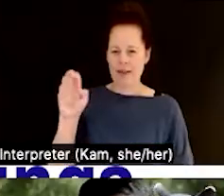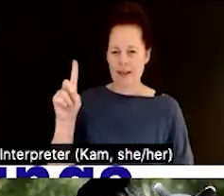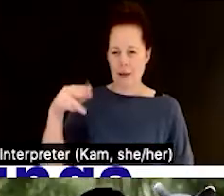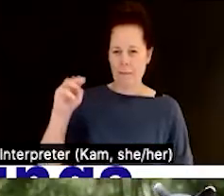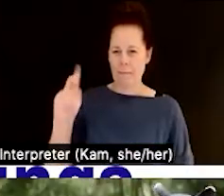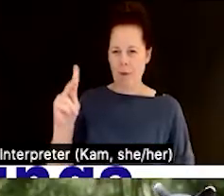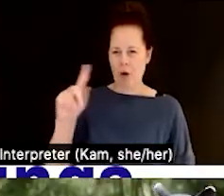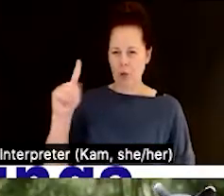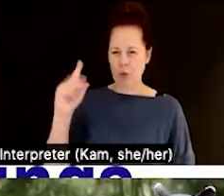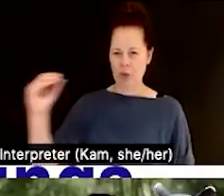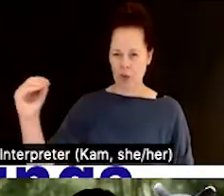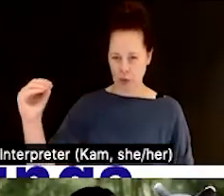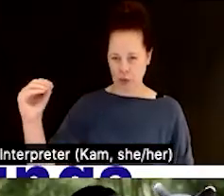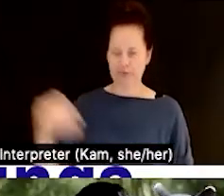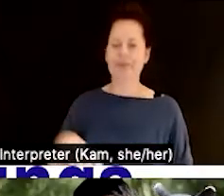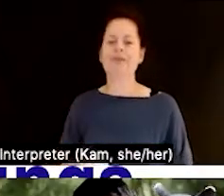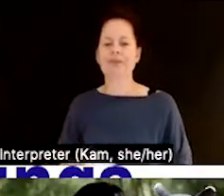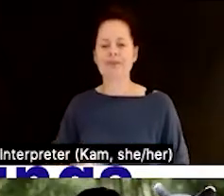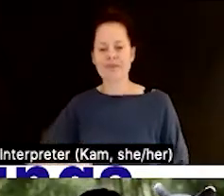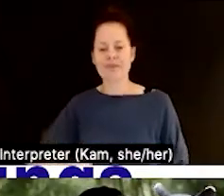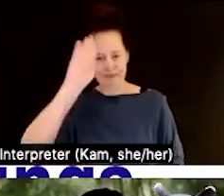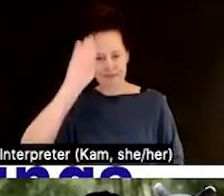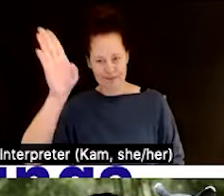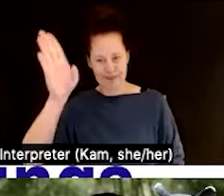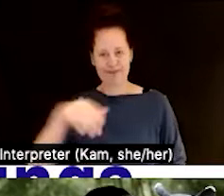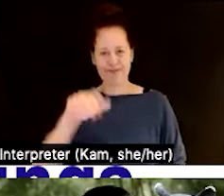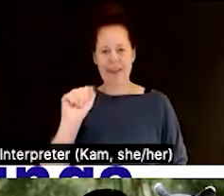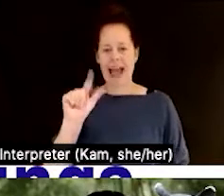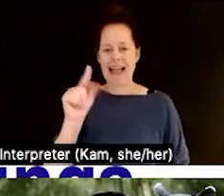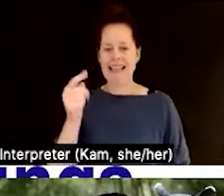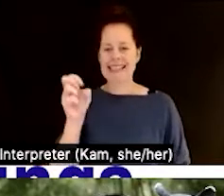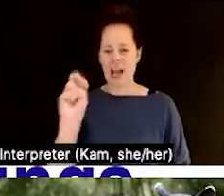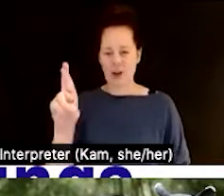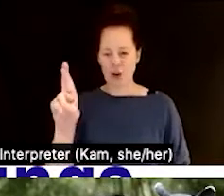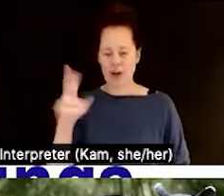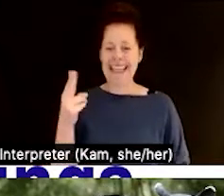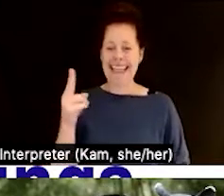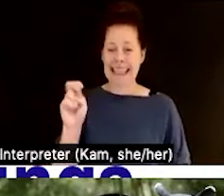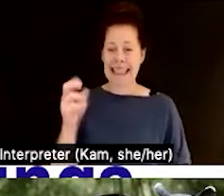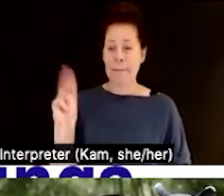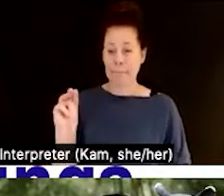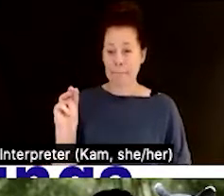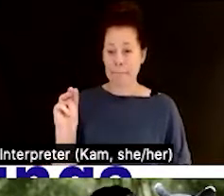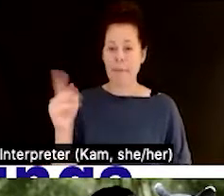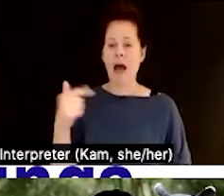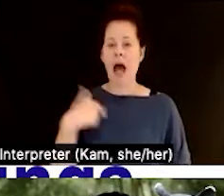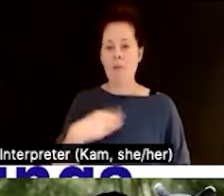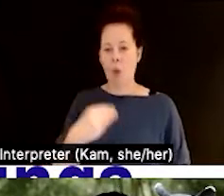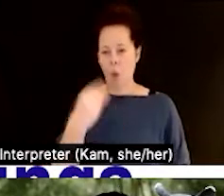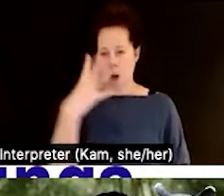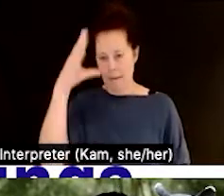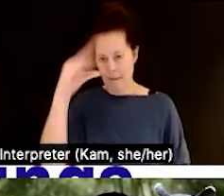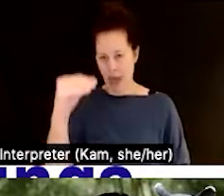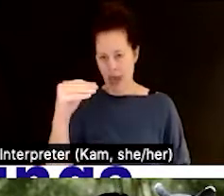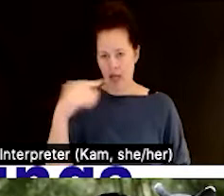Hello all, Alexander Jones, he, him pronouns. I'm a white male with yellow rimmed glasses. I'm wearing